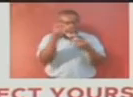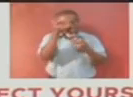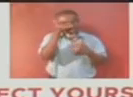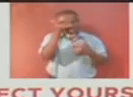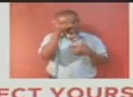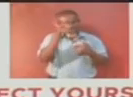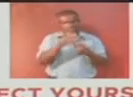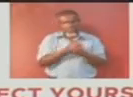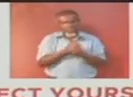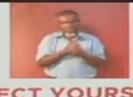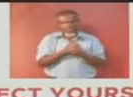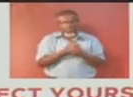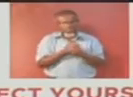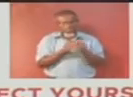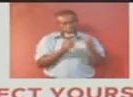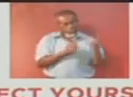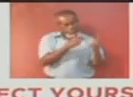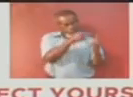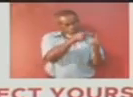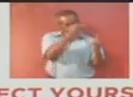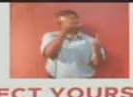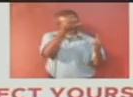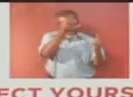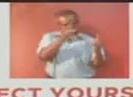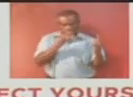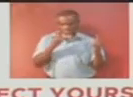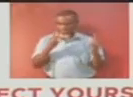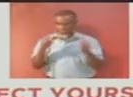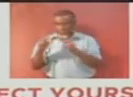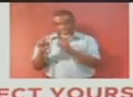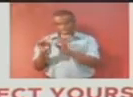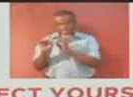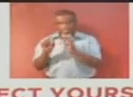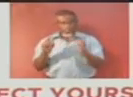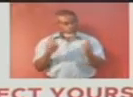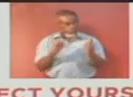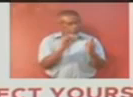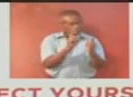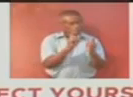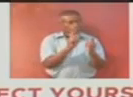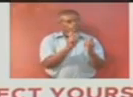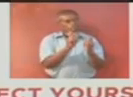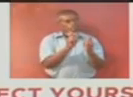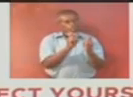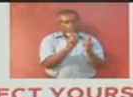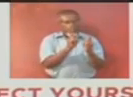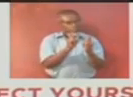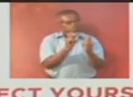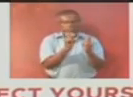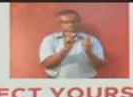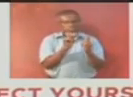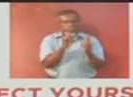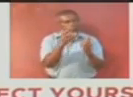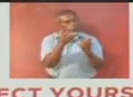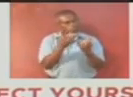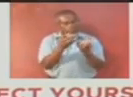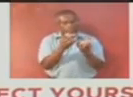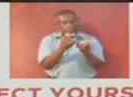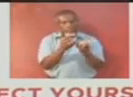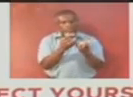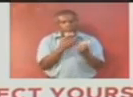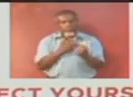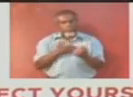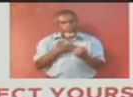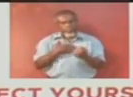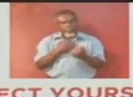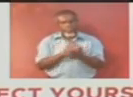susceptible people and transmitting the illness. So yes, that positivity does increase that risk, and that's what we're hoping to reduce by the application